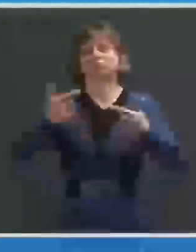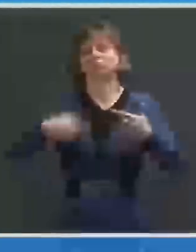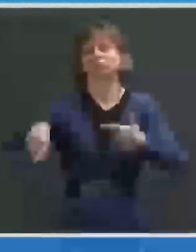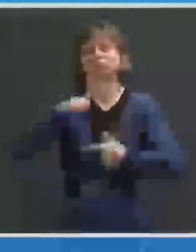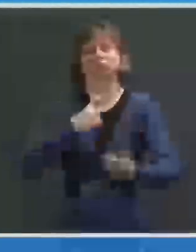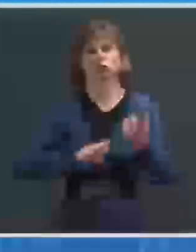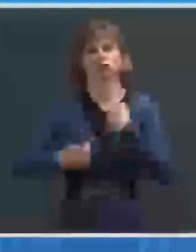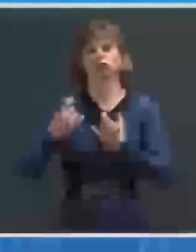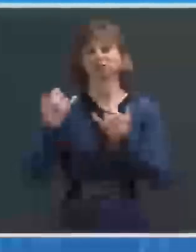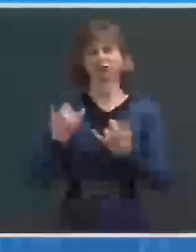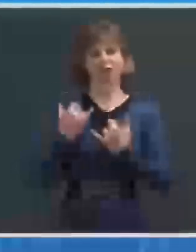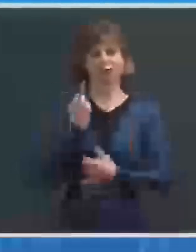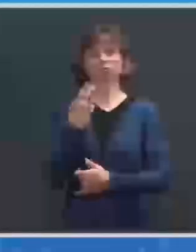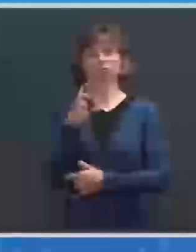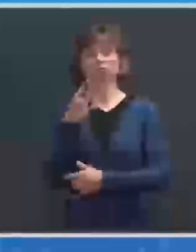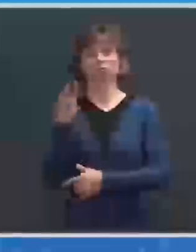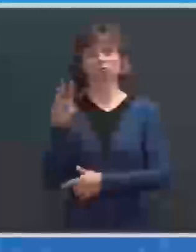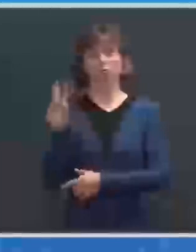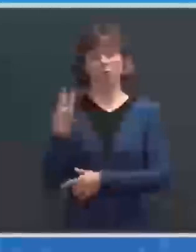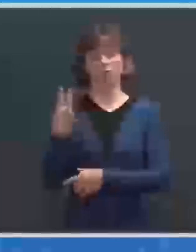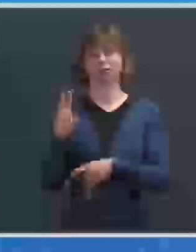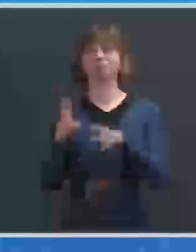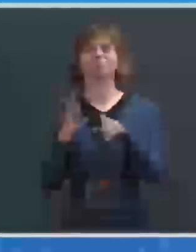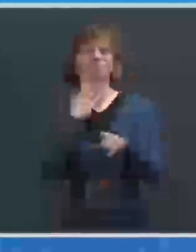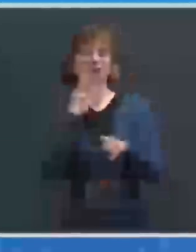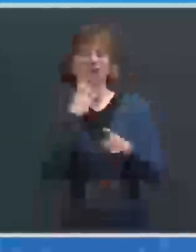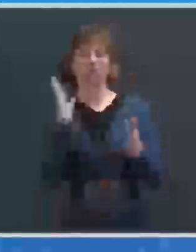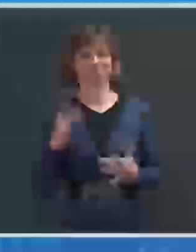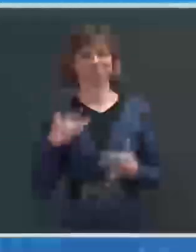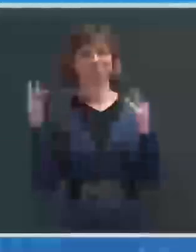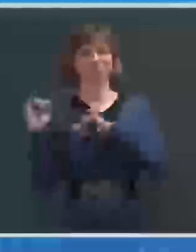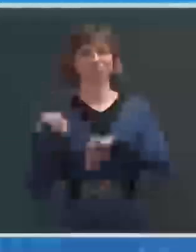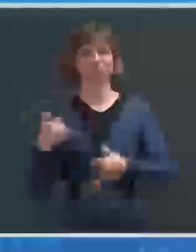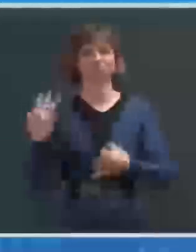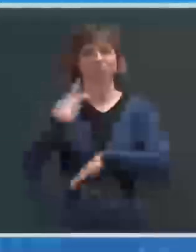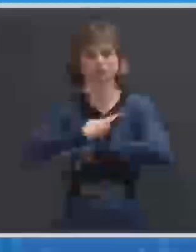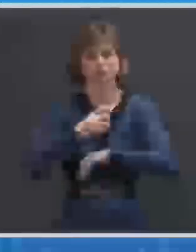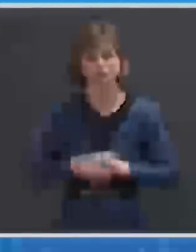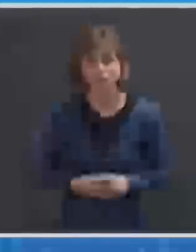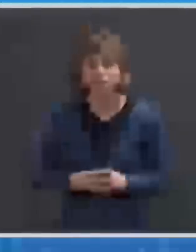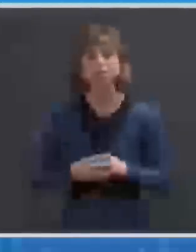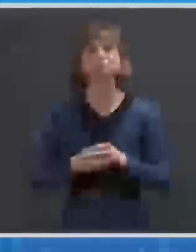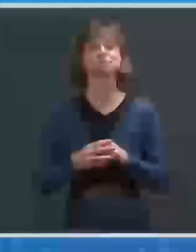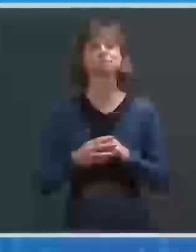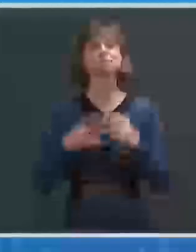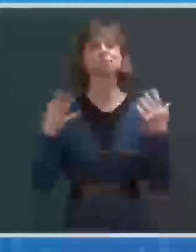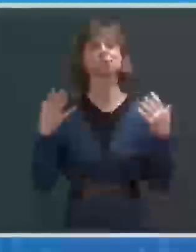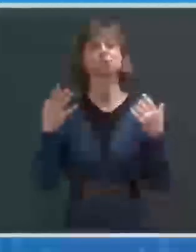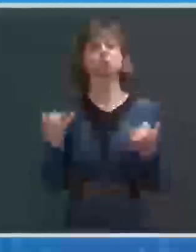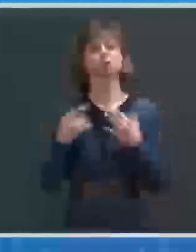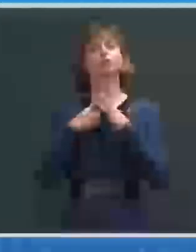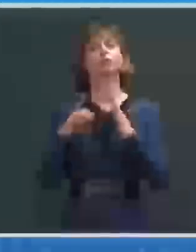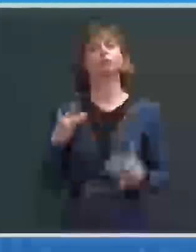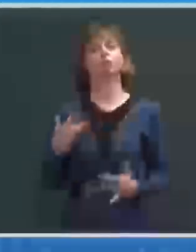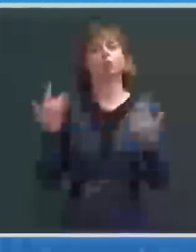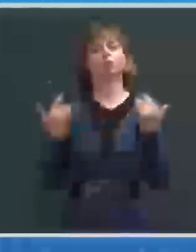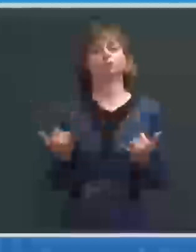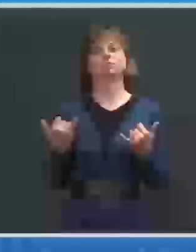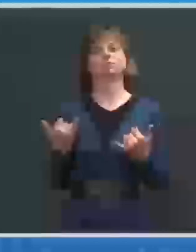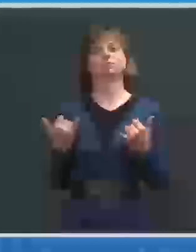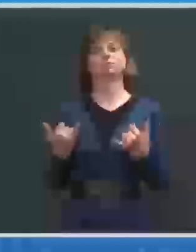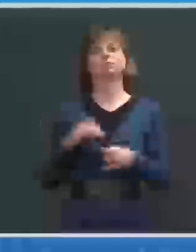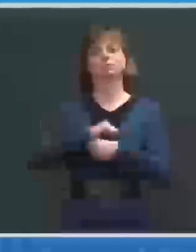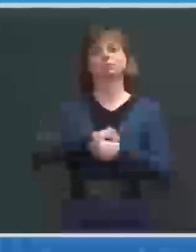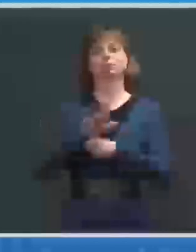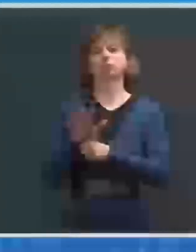Walensky. Thank you, Jeff. I'm delighted to be back with you today. Let's get started with the current state of the pandemic. I remain